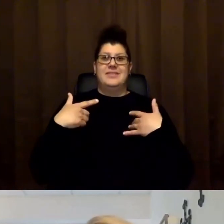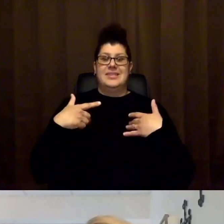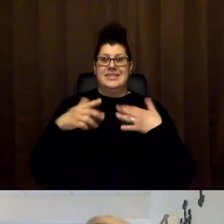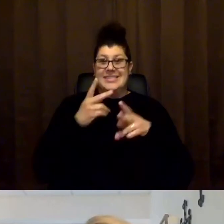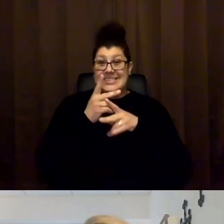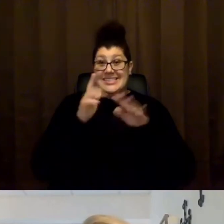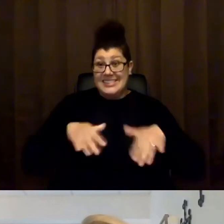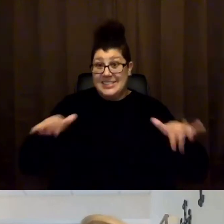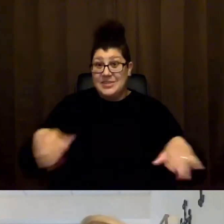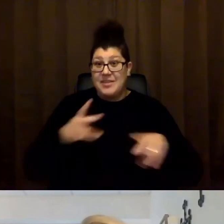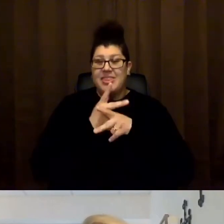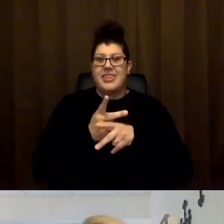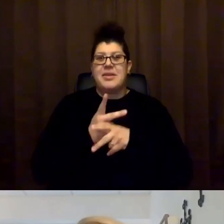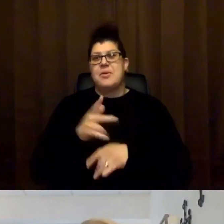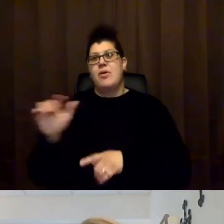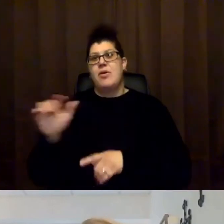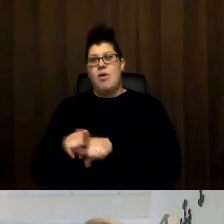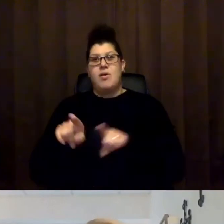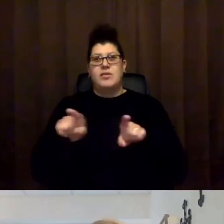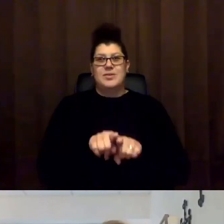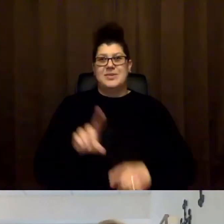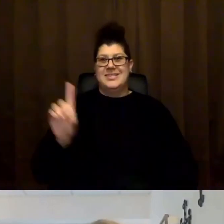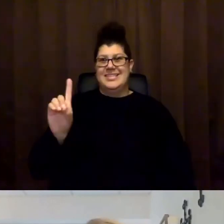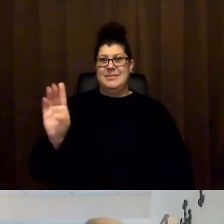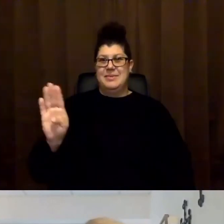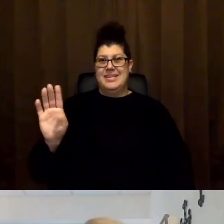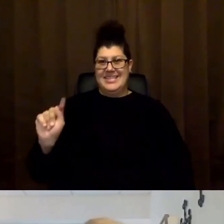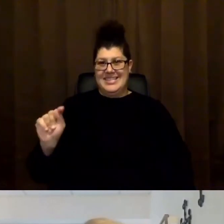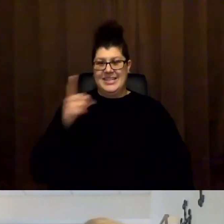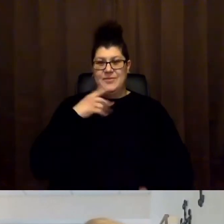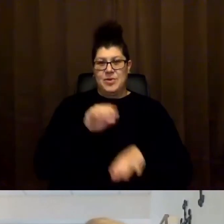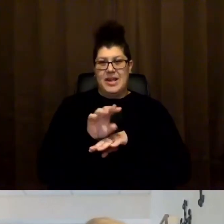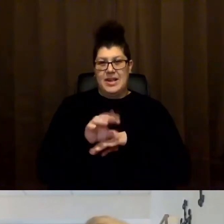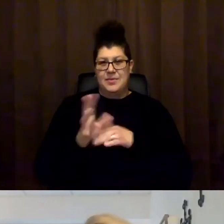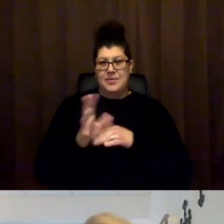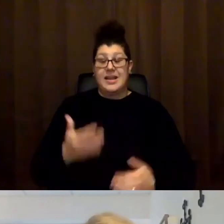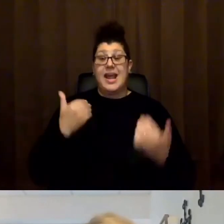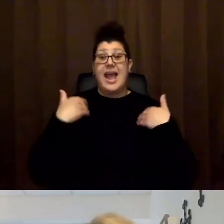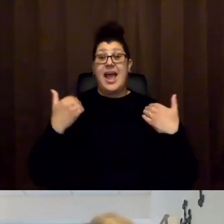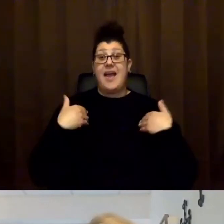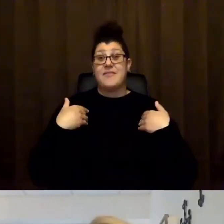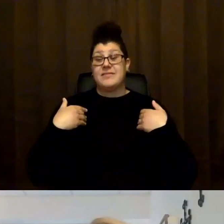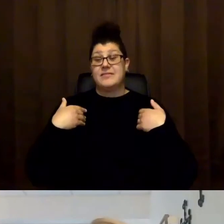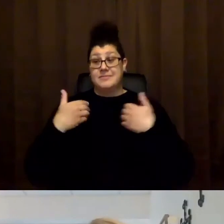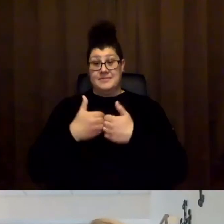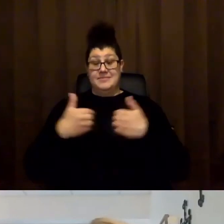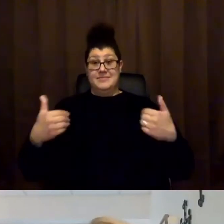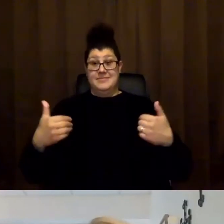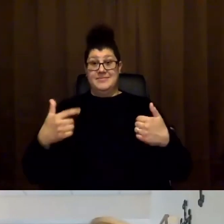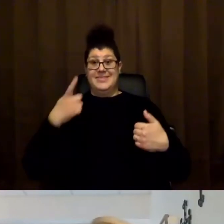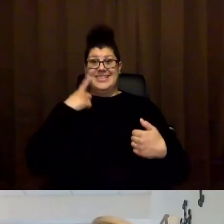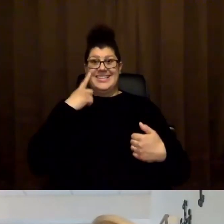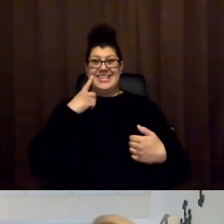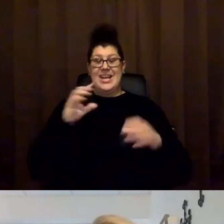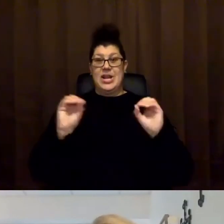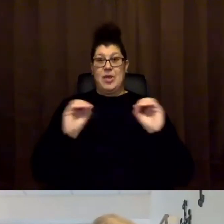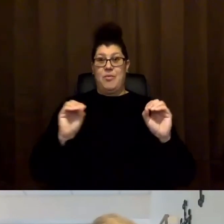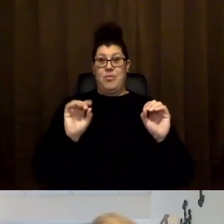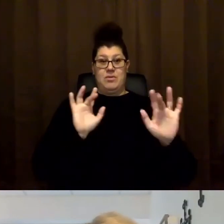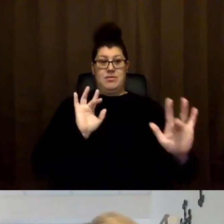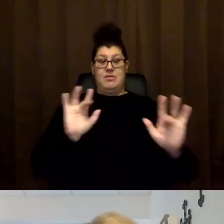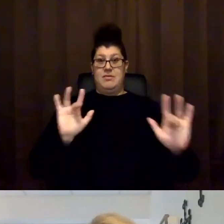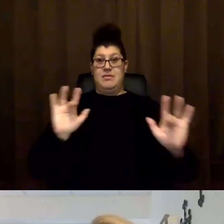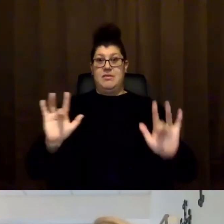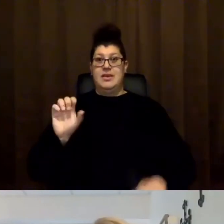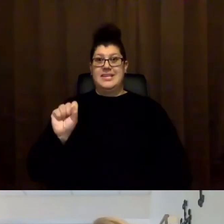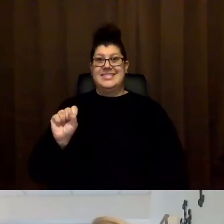sets us apart is we do provide a sensory-friendly experience. When somebody comes to me, I typically